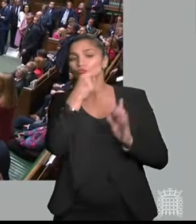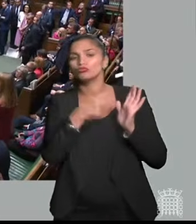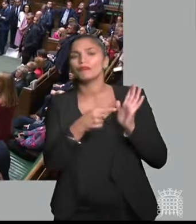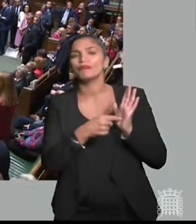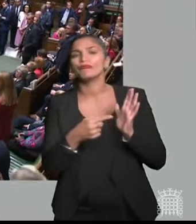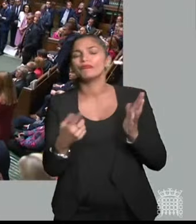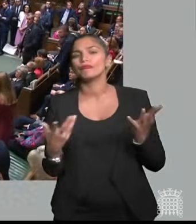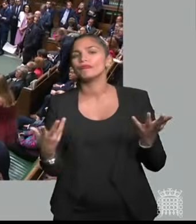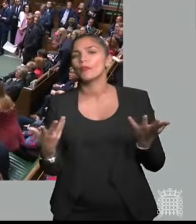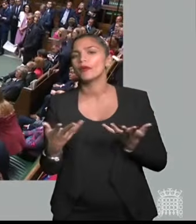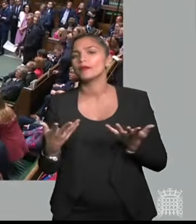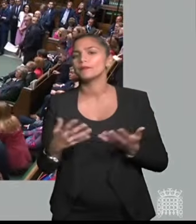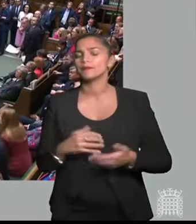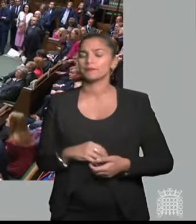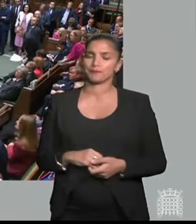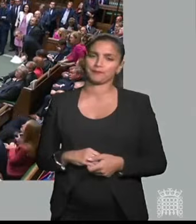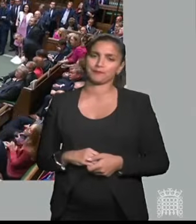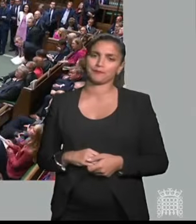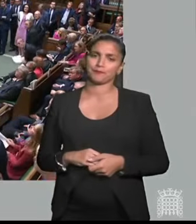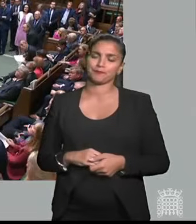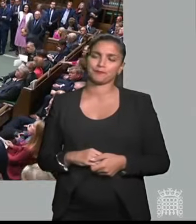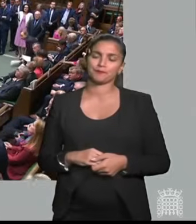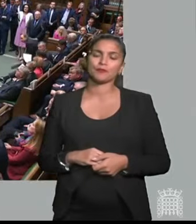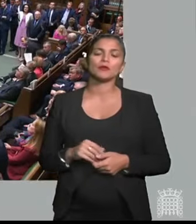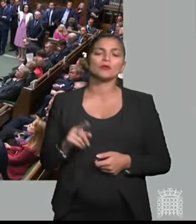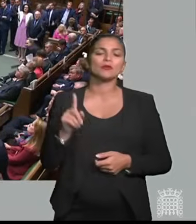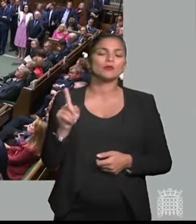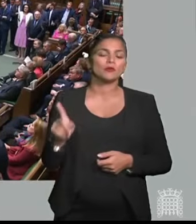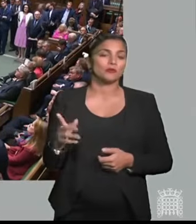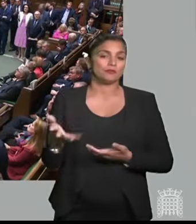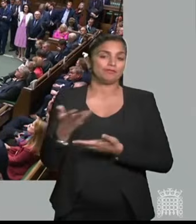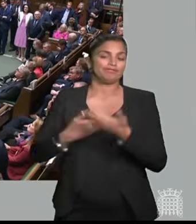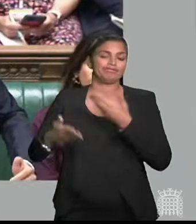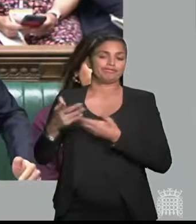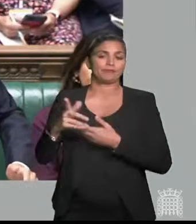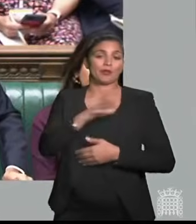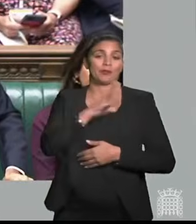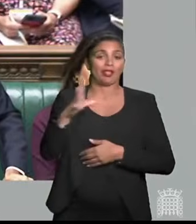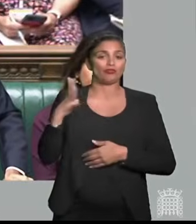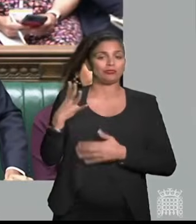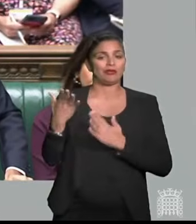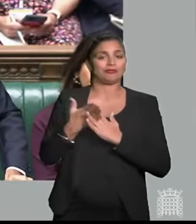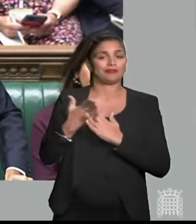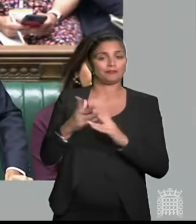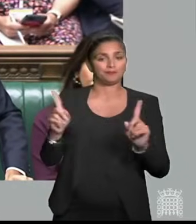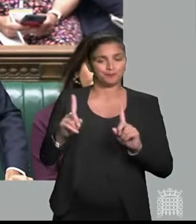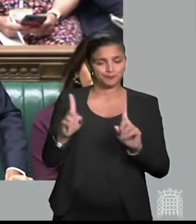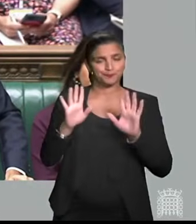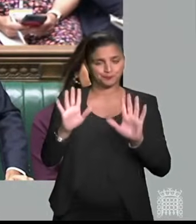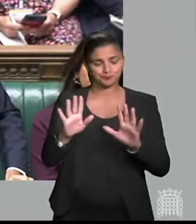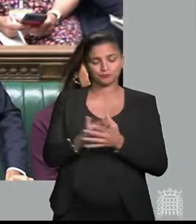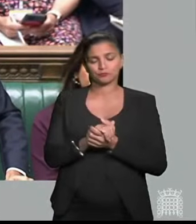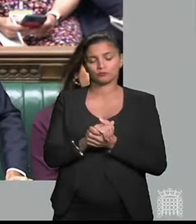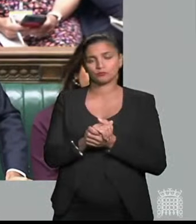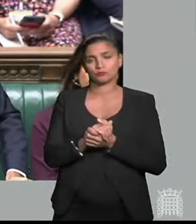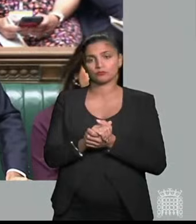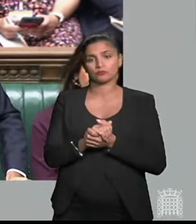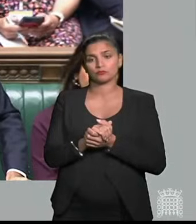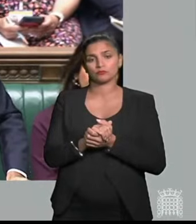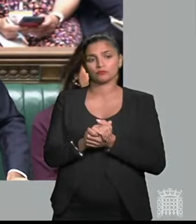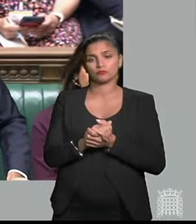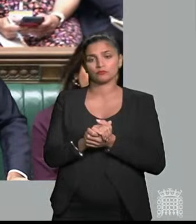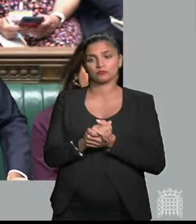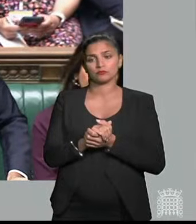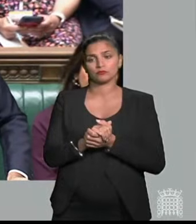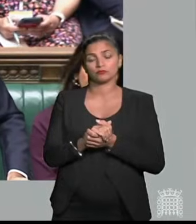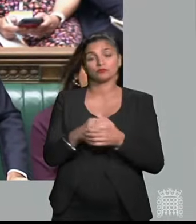Well, Mr. Speaker, he talked about military assets. Let me be crystal clear. The assets that we have moved into the region are not